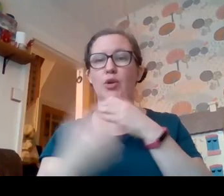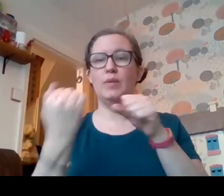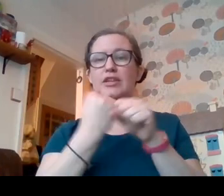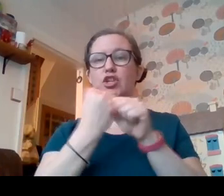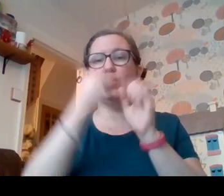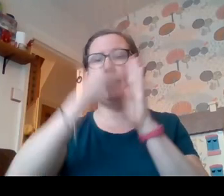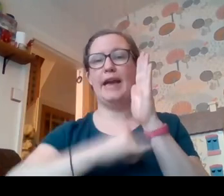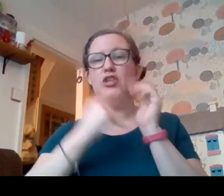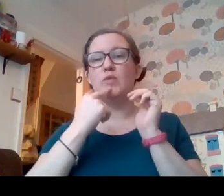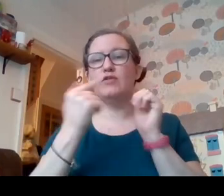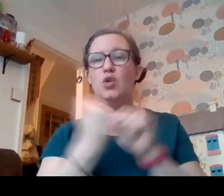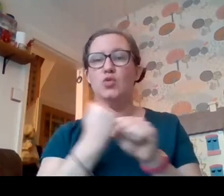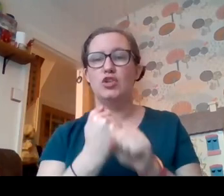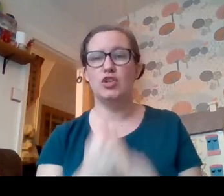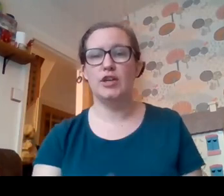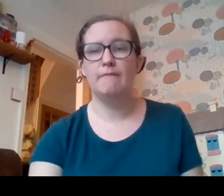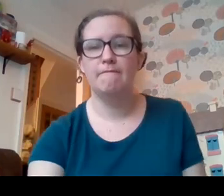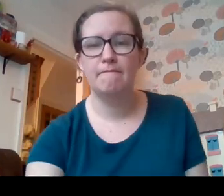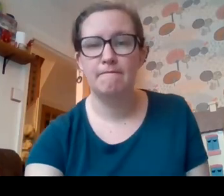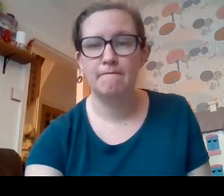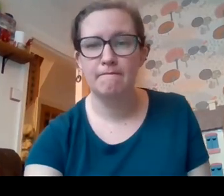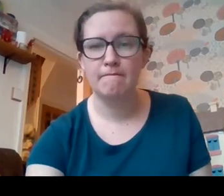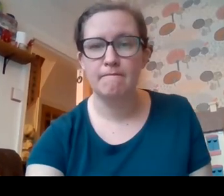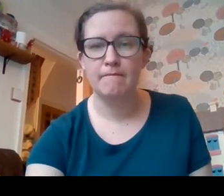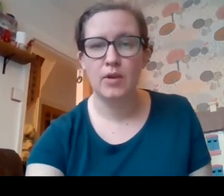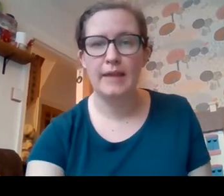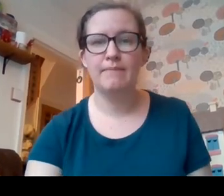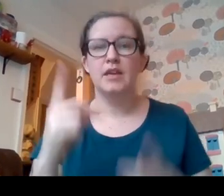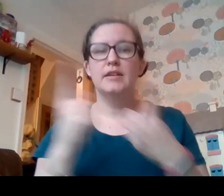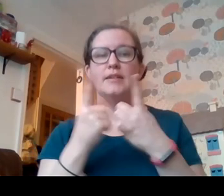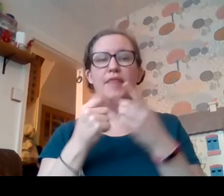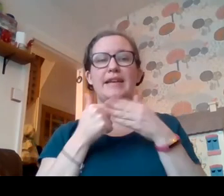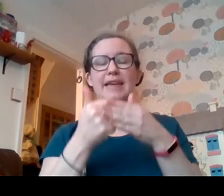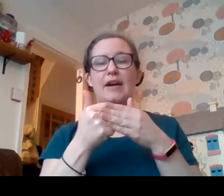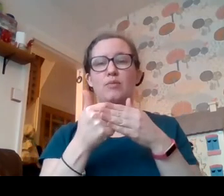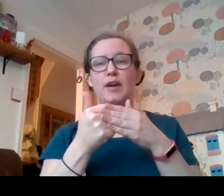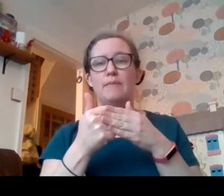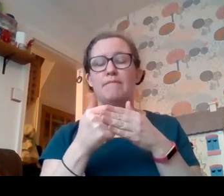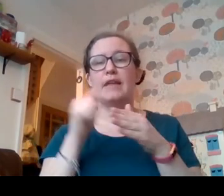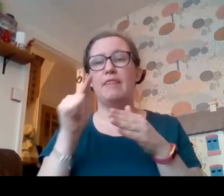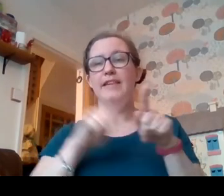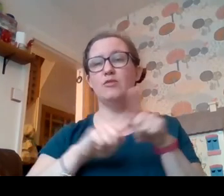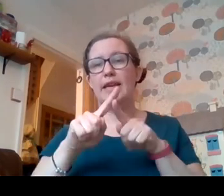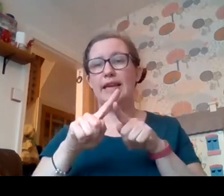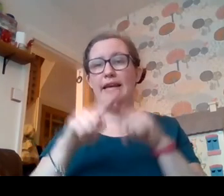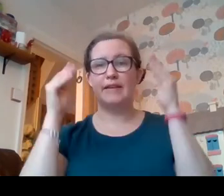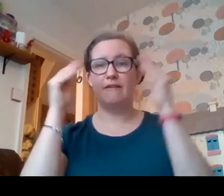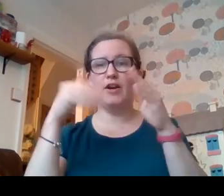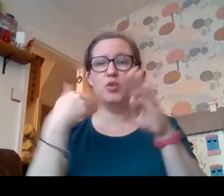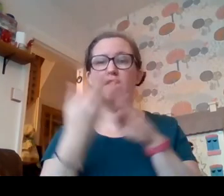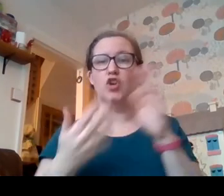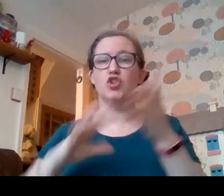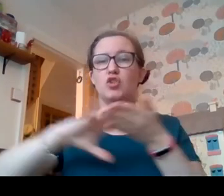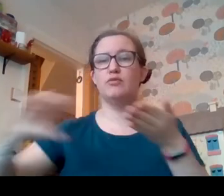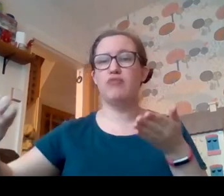Remember, only do the pages we've told you to do. Okay. Some things to help you. This week, there's